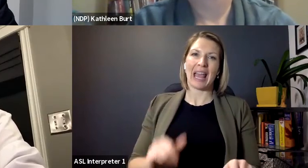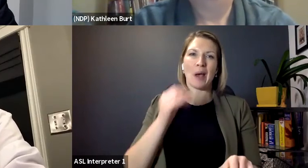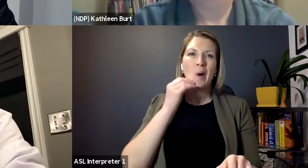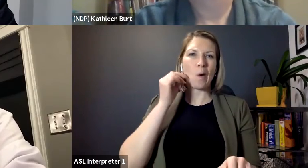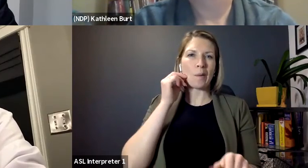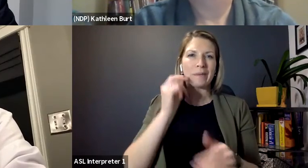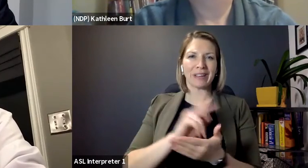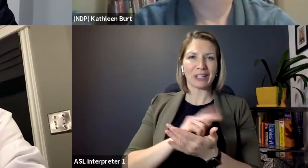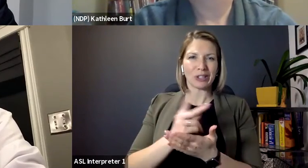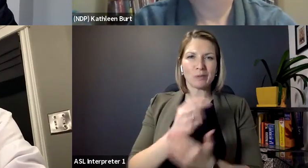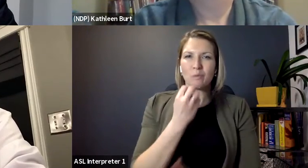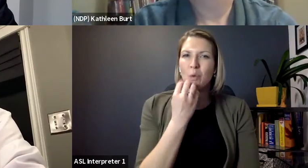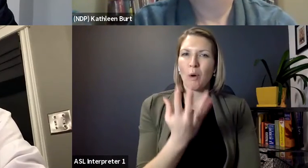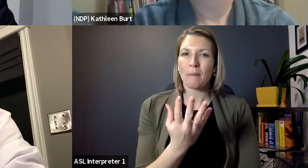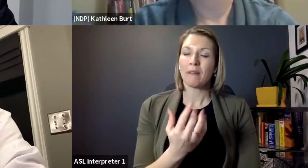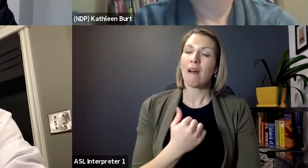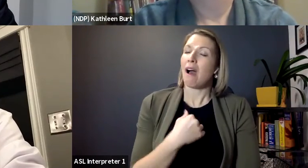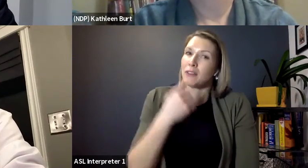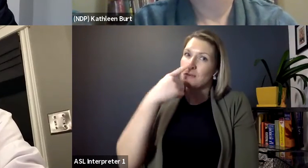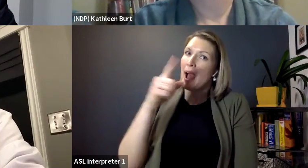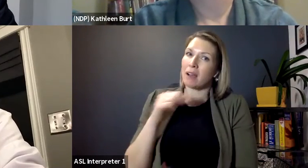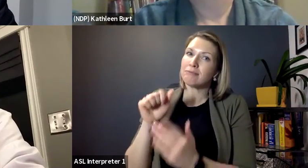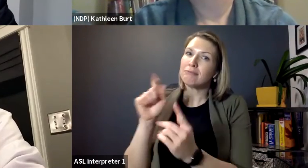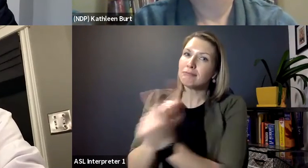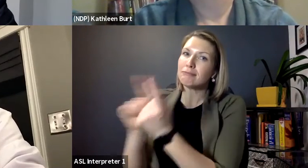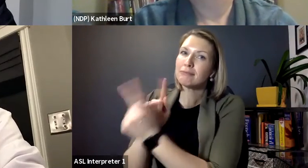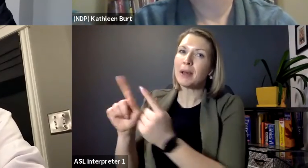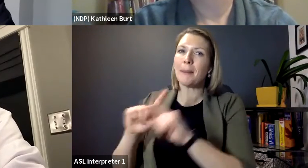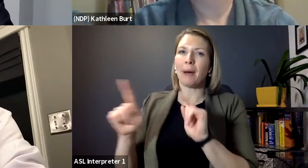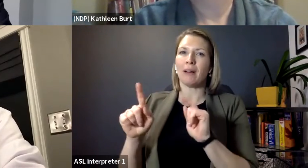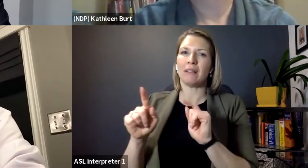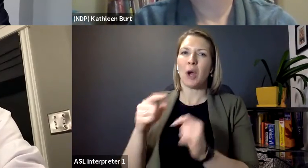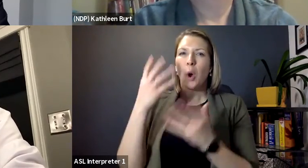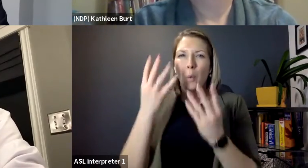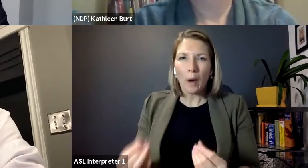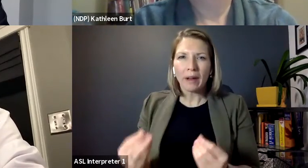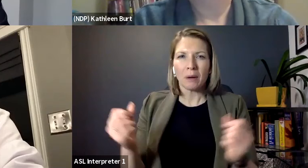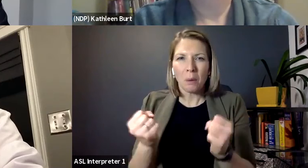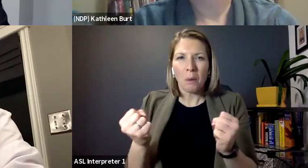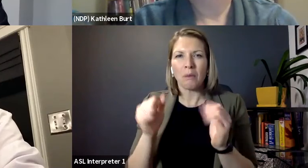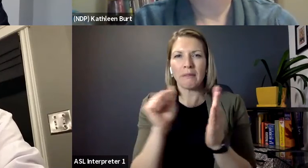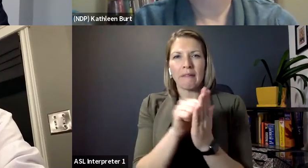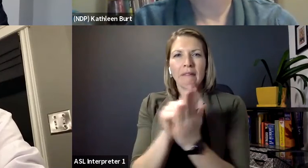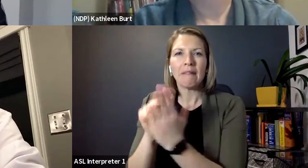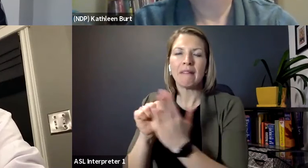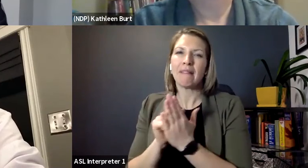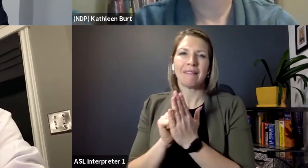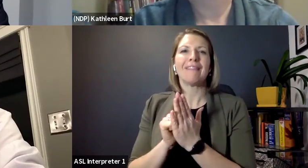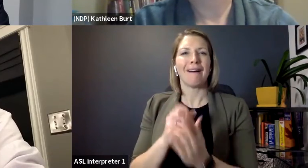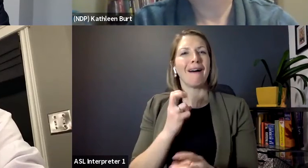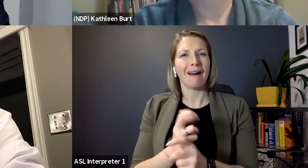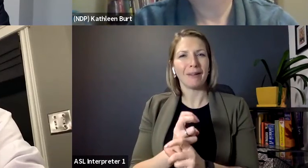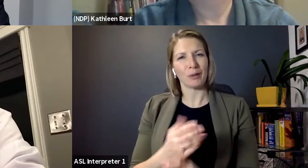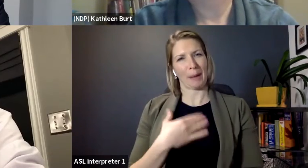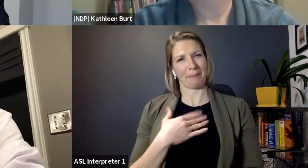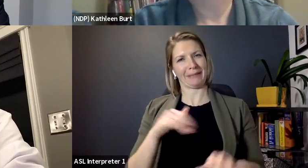wet. However, I certainly enjoyed the conversations at the doors. As I stated previously, and everyone understands, Newfoundland